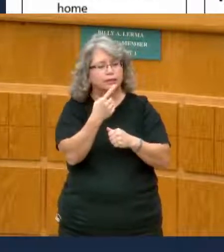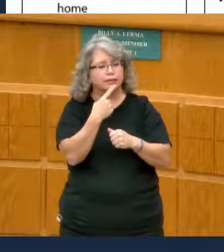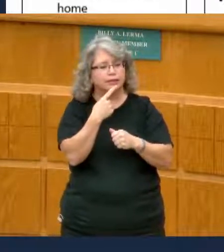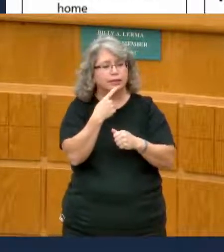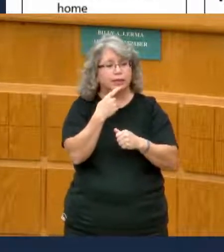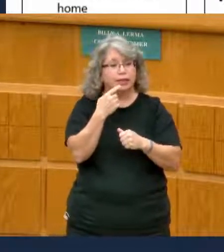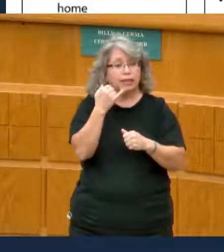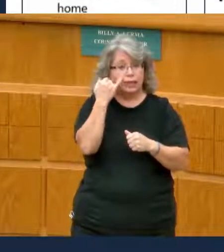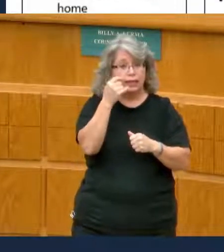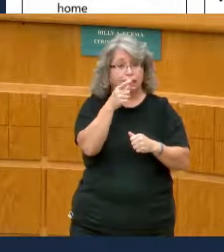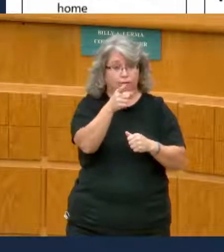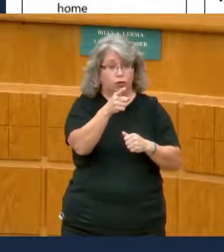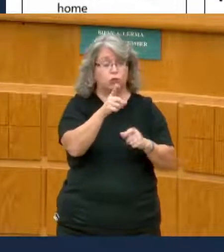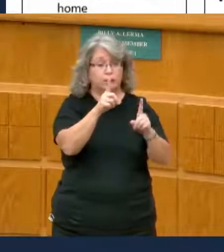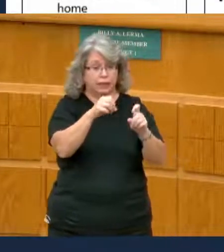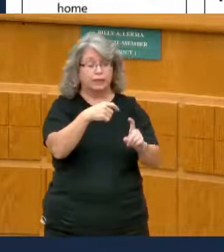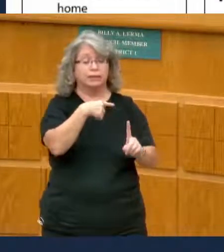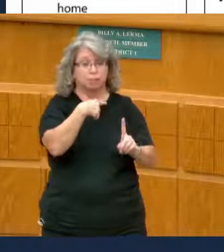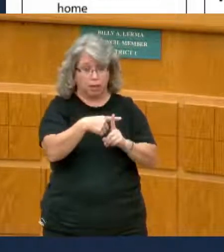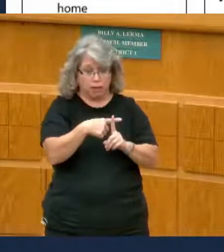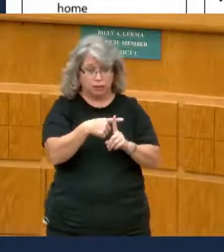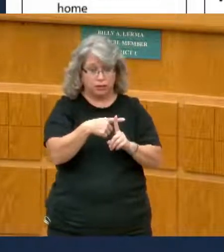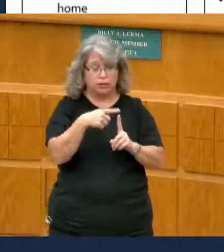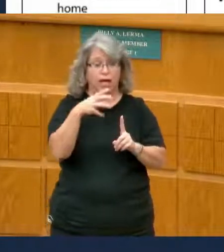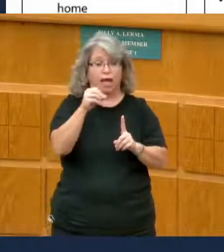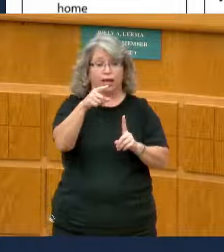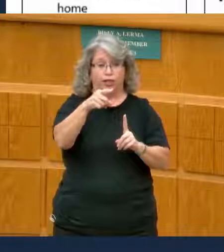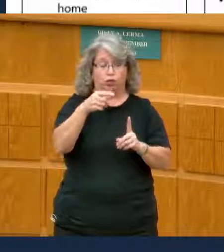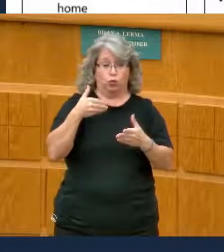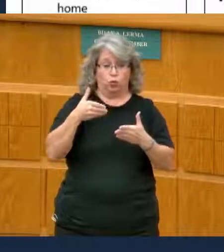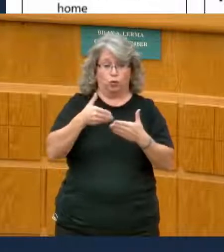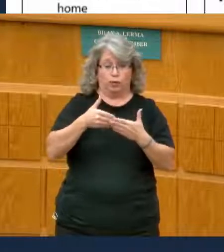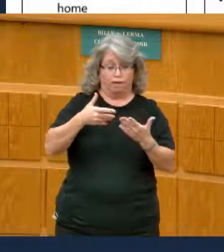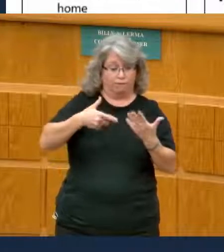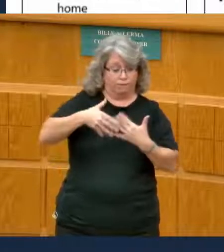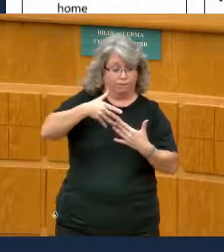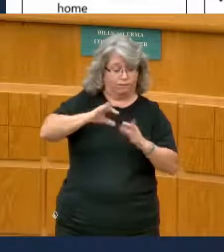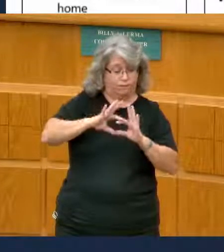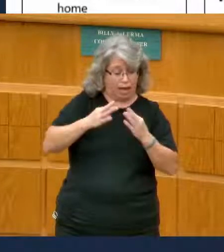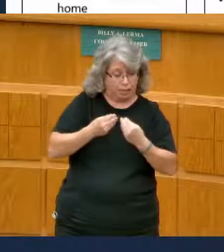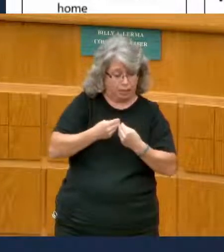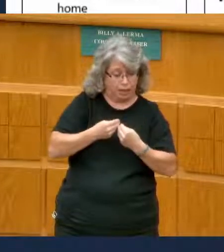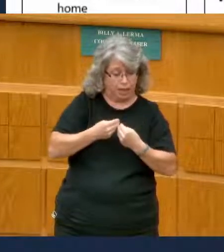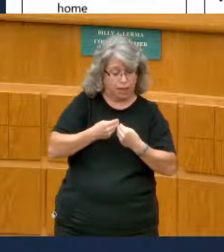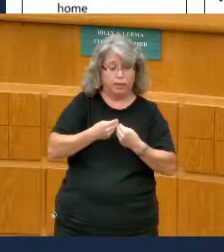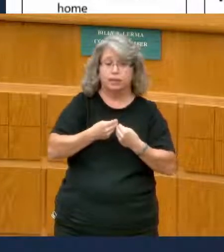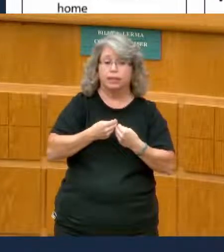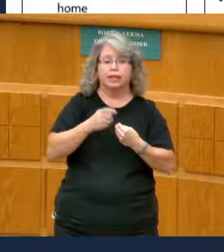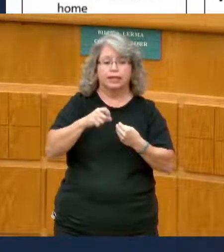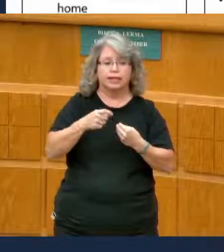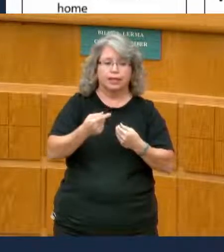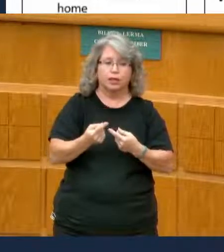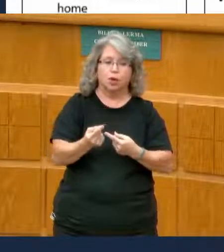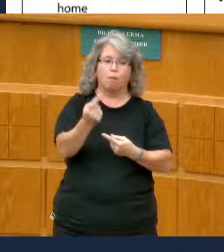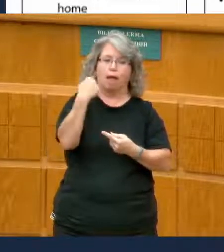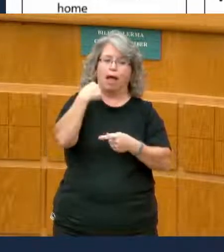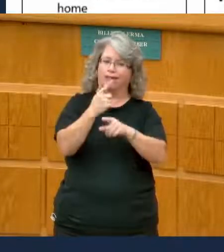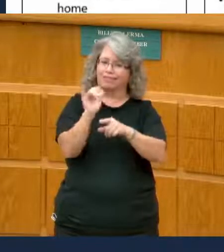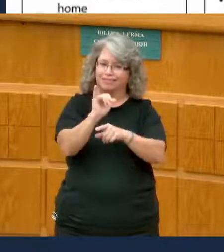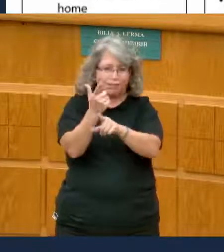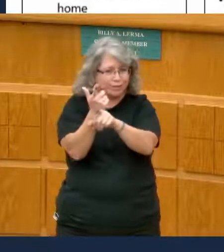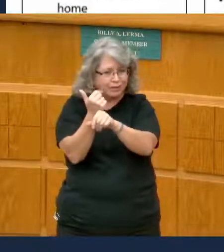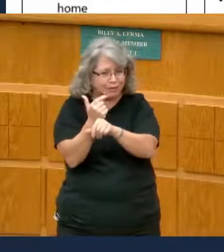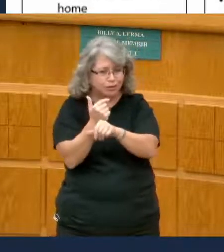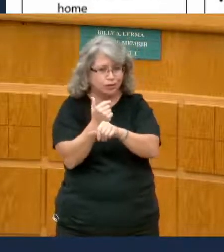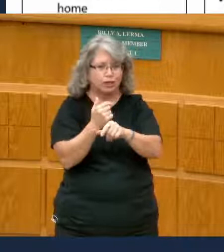you're positive, you need to go back to what we were doing in 2020, and you need to completely isolate yourself from your other